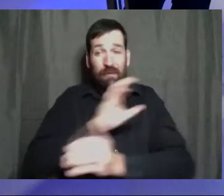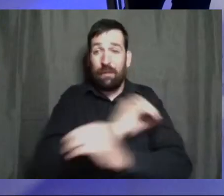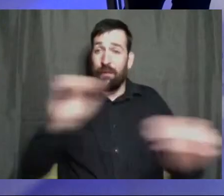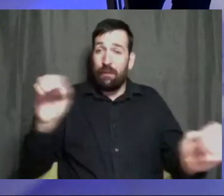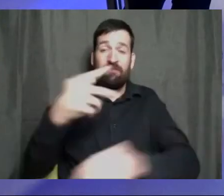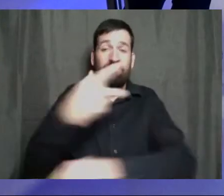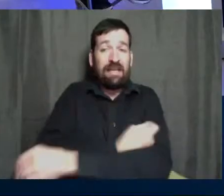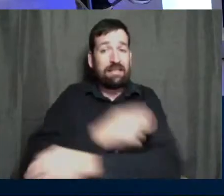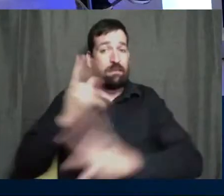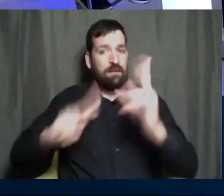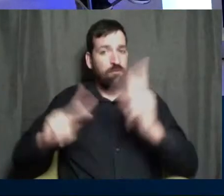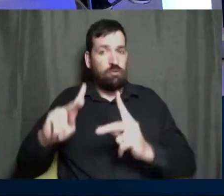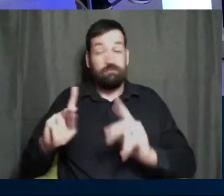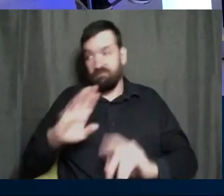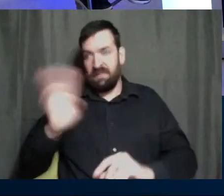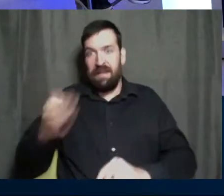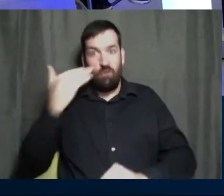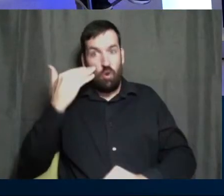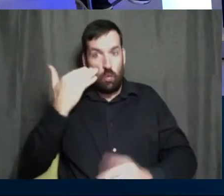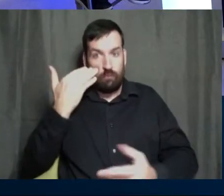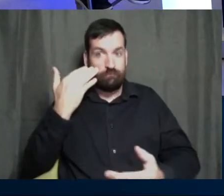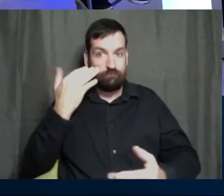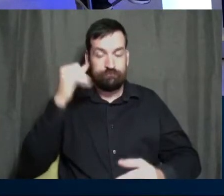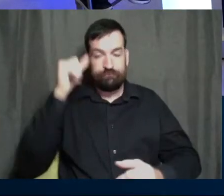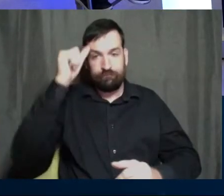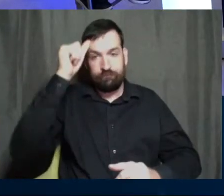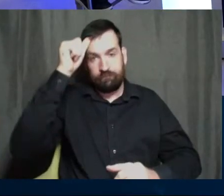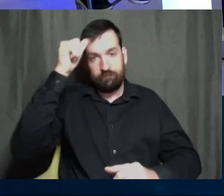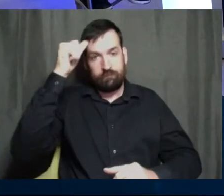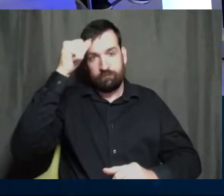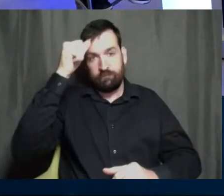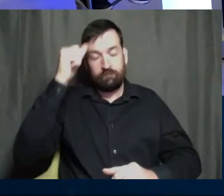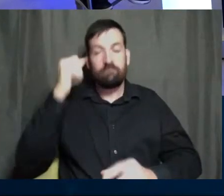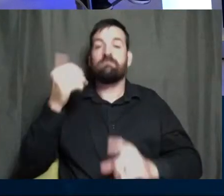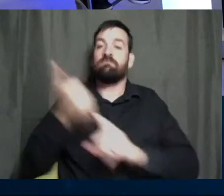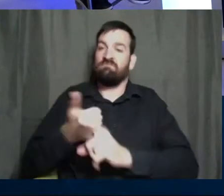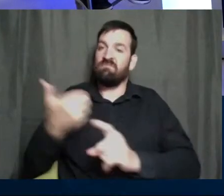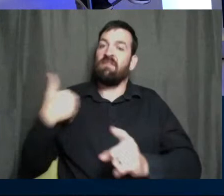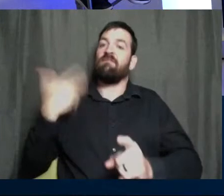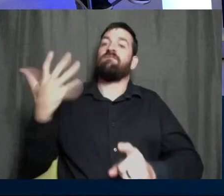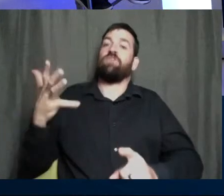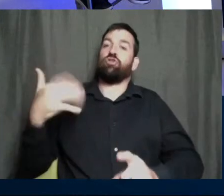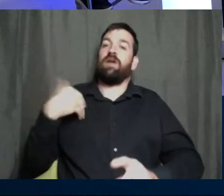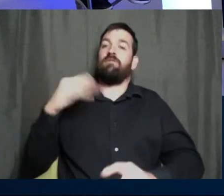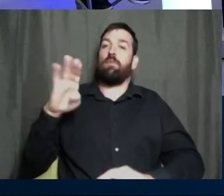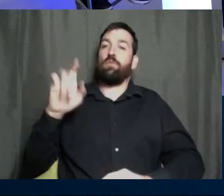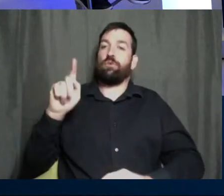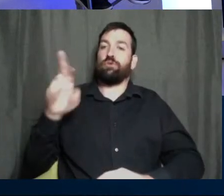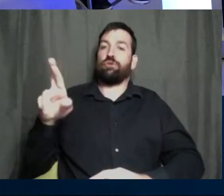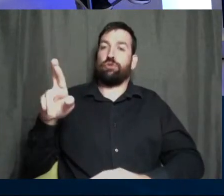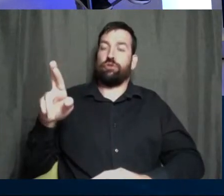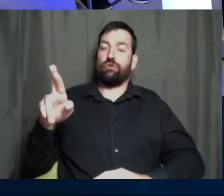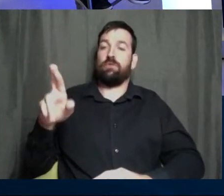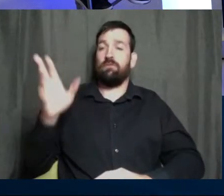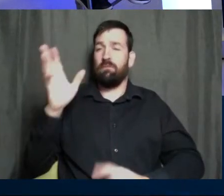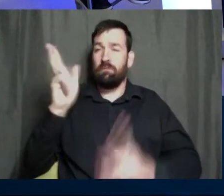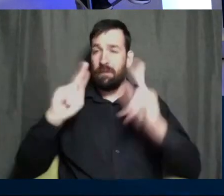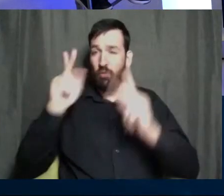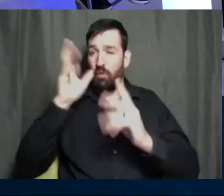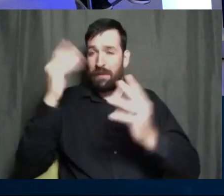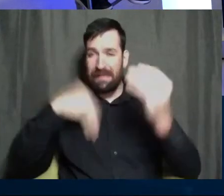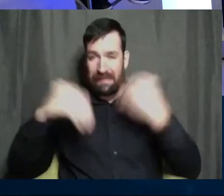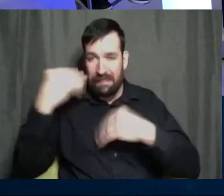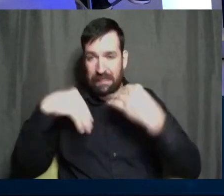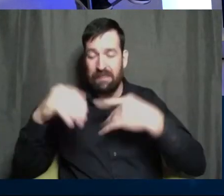case because you never know who's vaccinated or not, right? She does have her booster and no underlying conditions, but people are going to be eating, so masks are going to be